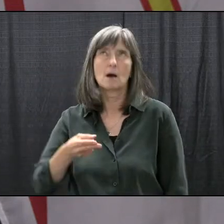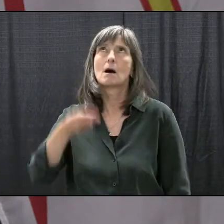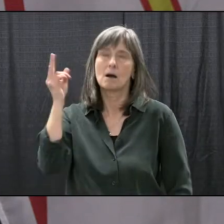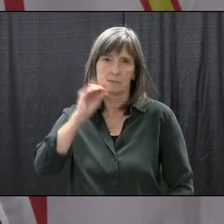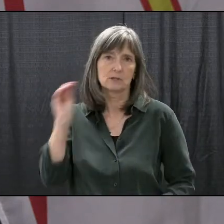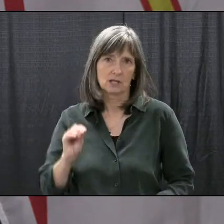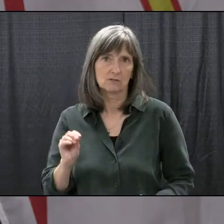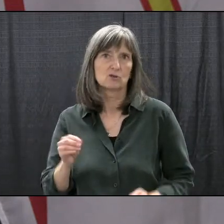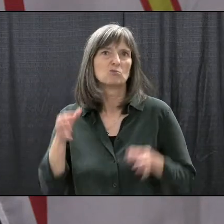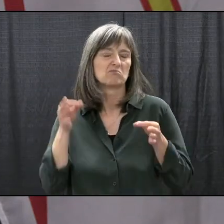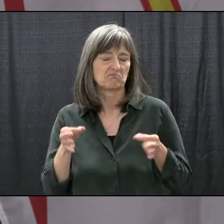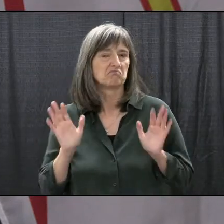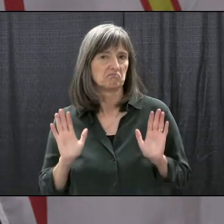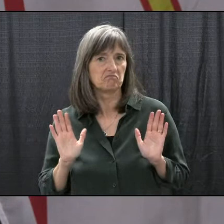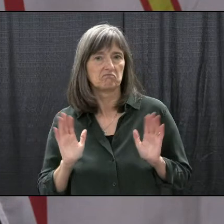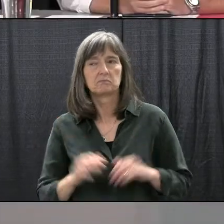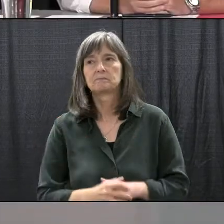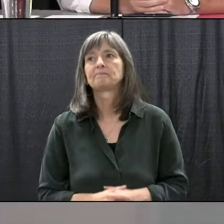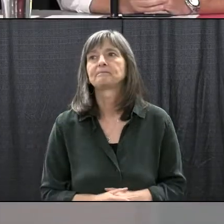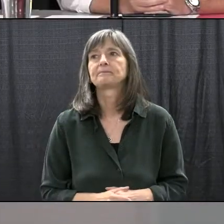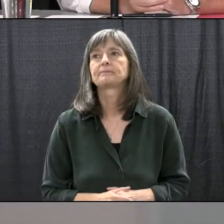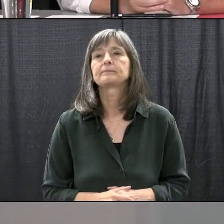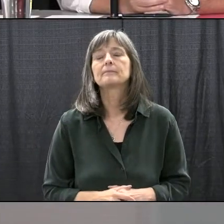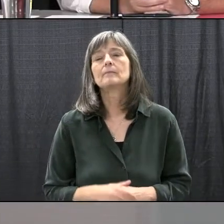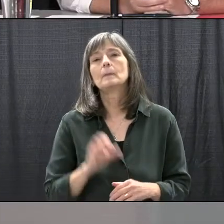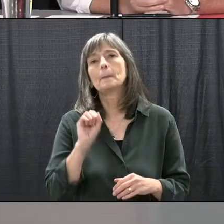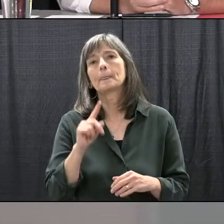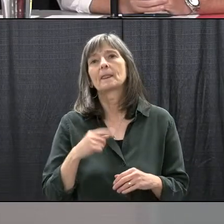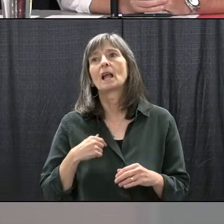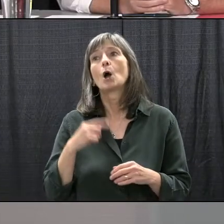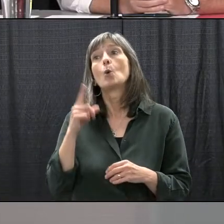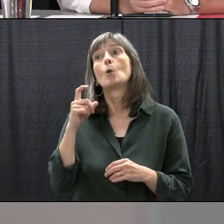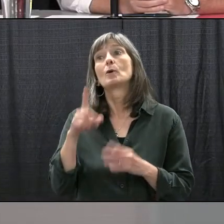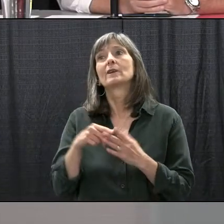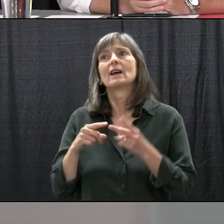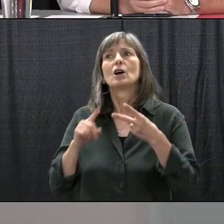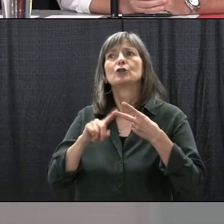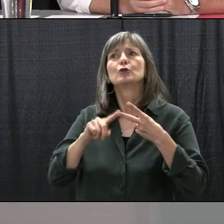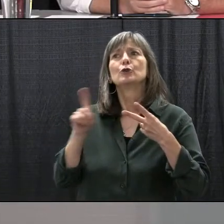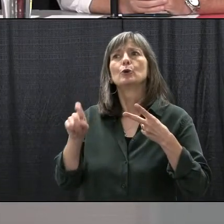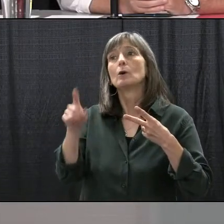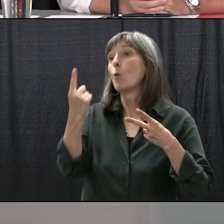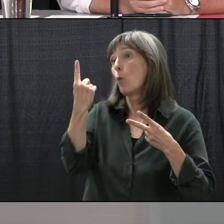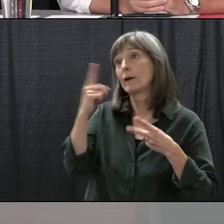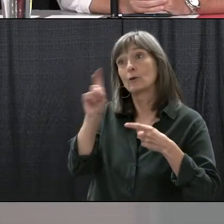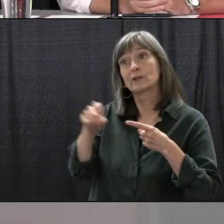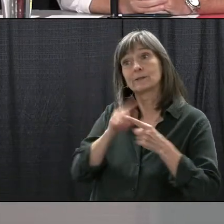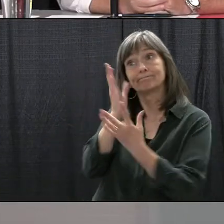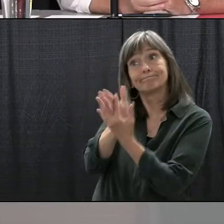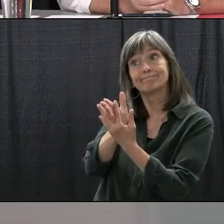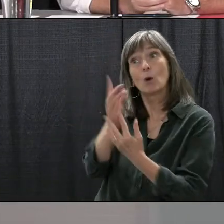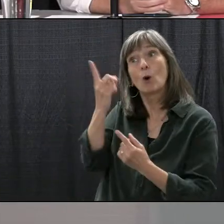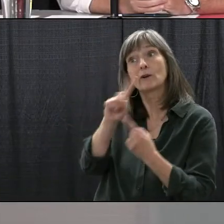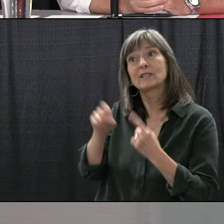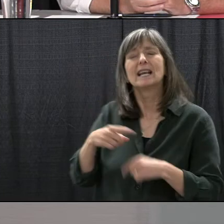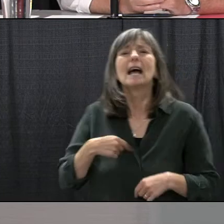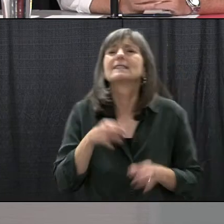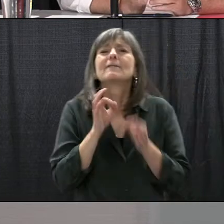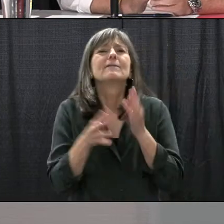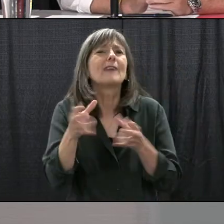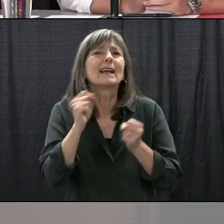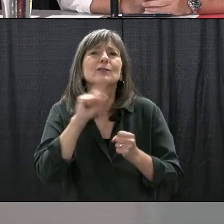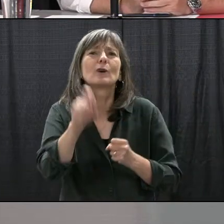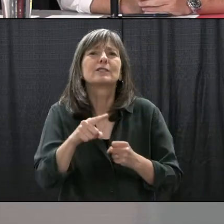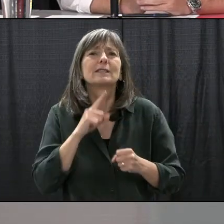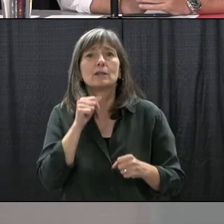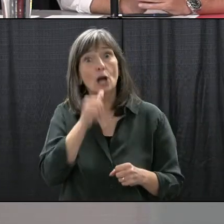that decision. Excellent. And I've got one more question I'm hoping you can answer. Just one final question, Peter. Actually, it's just one final question. Well, it's just a quick question. We're